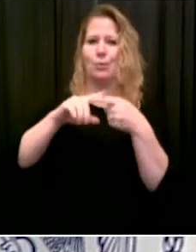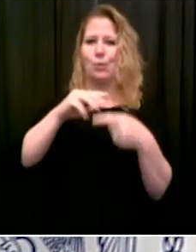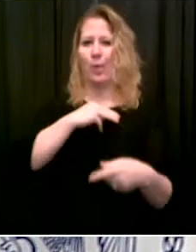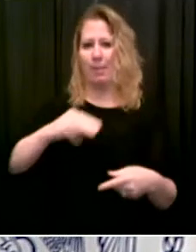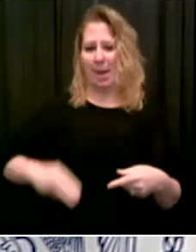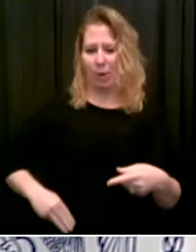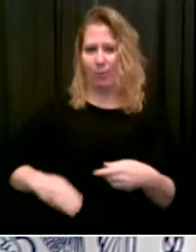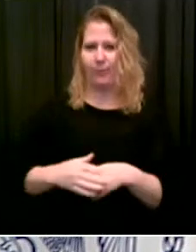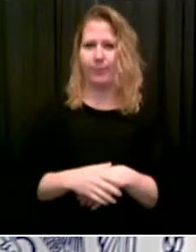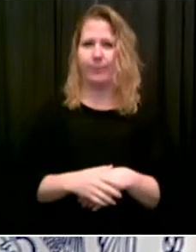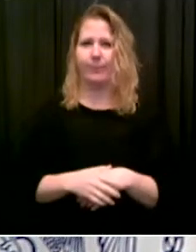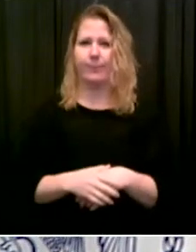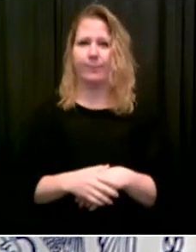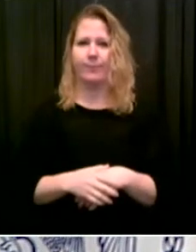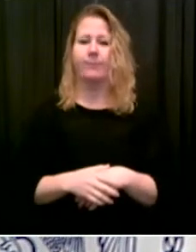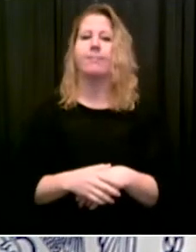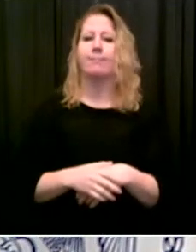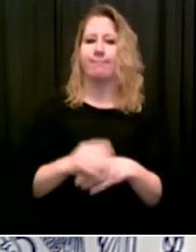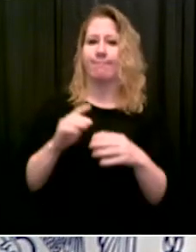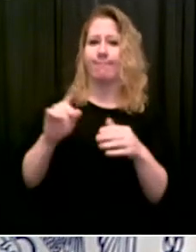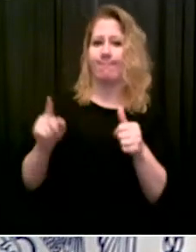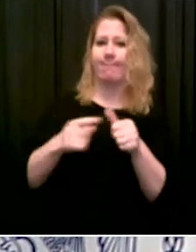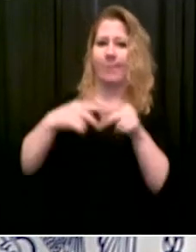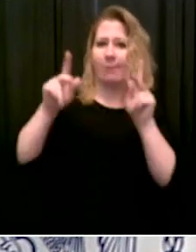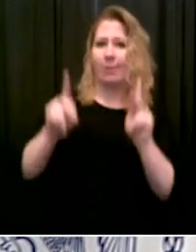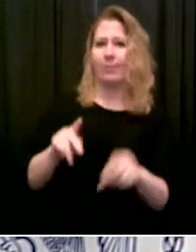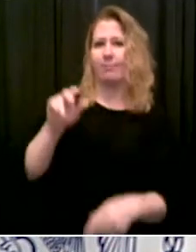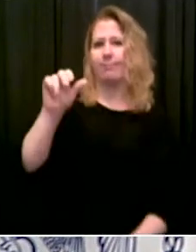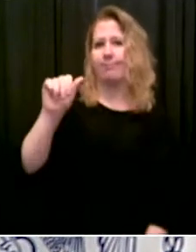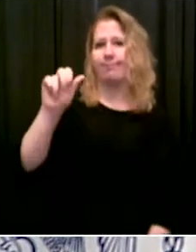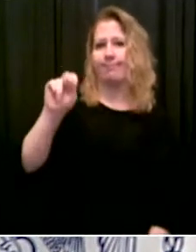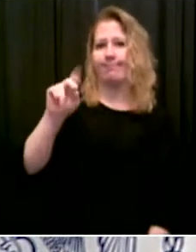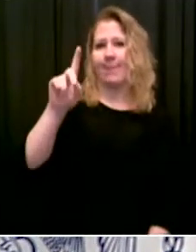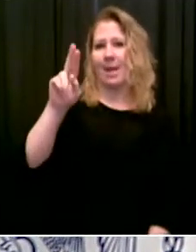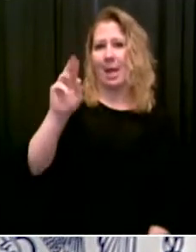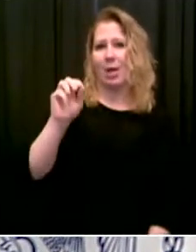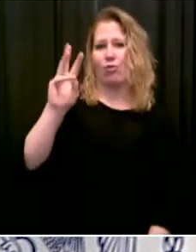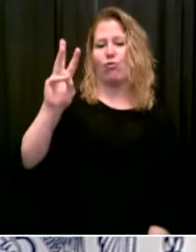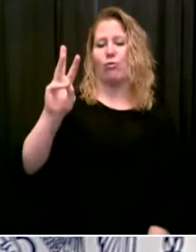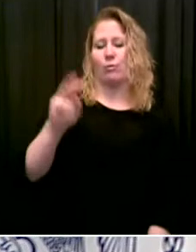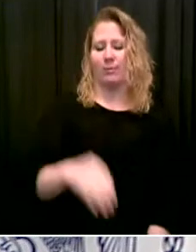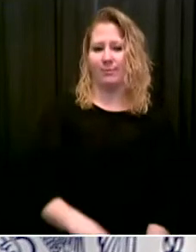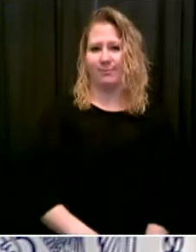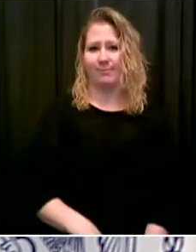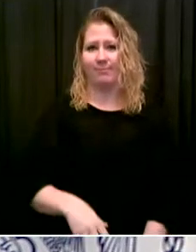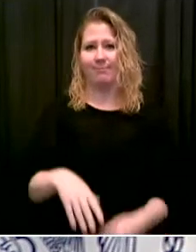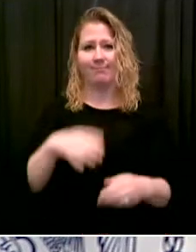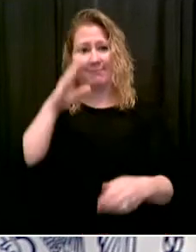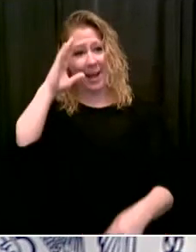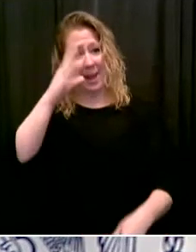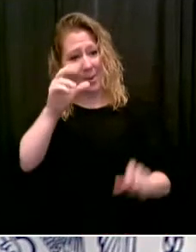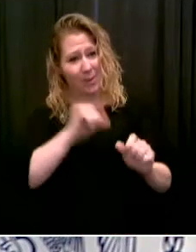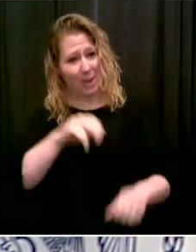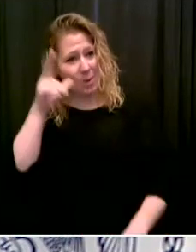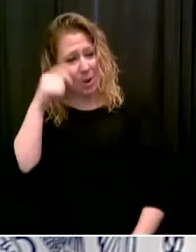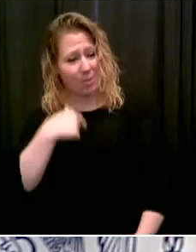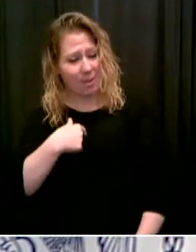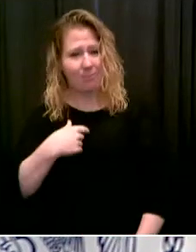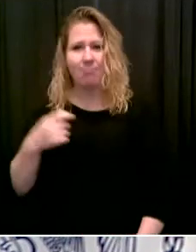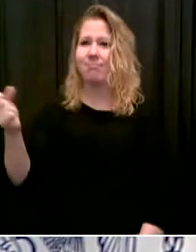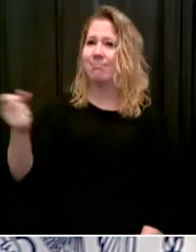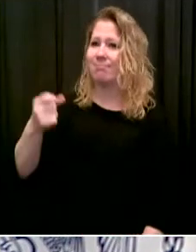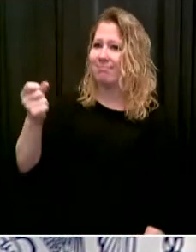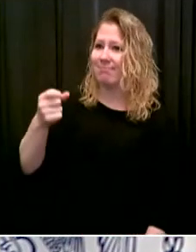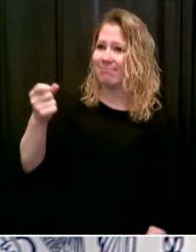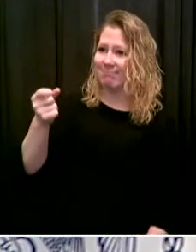Hello, can you guys hear me? Yes, indeed. How you doing? Impressive job by Avery, still calling on me even though I had lowered